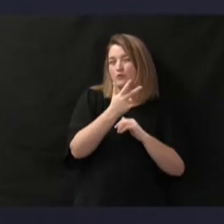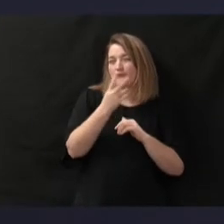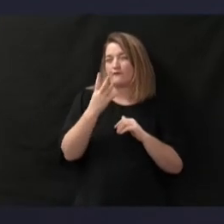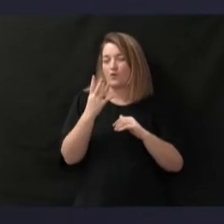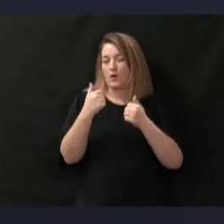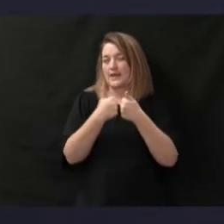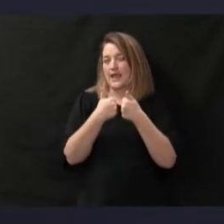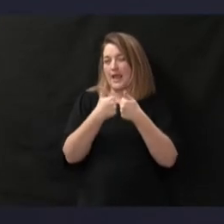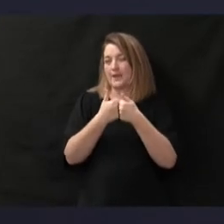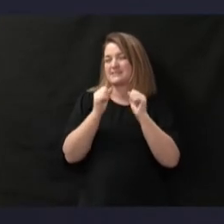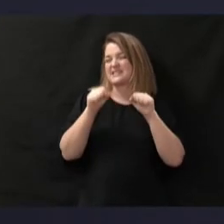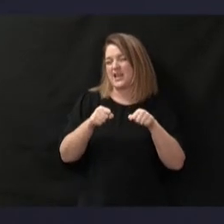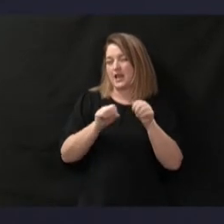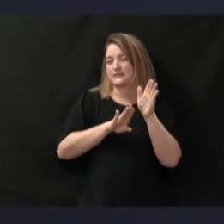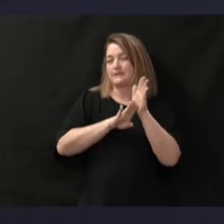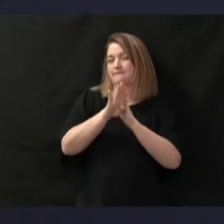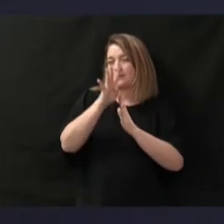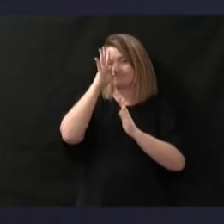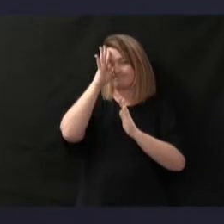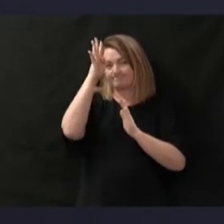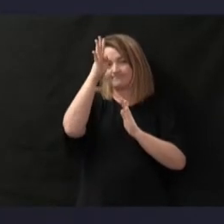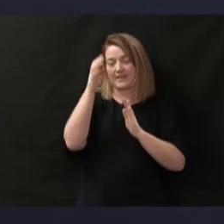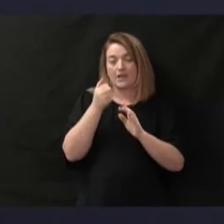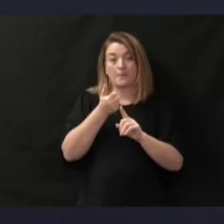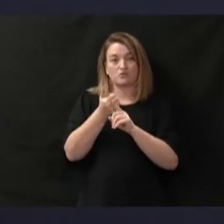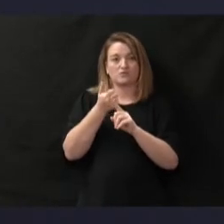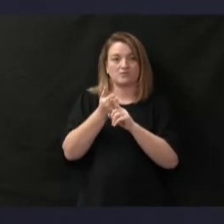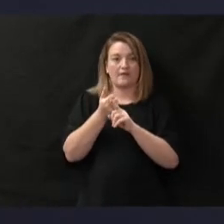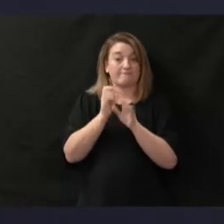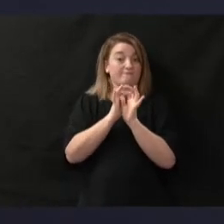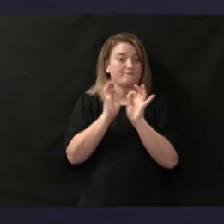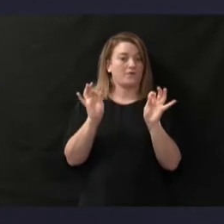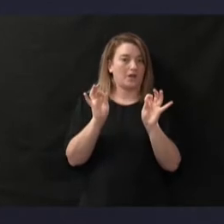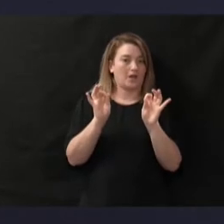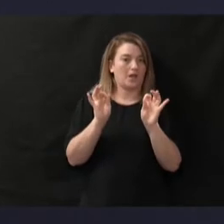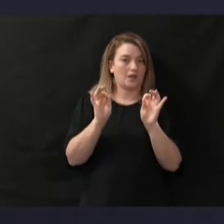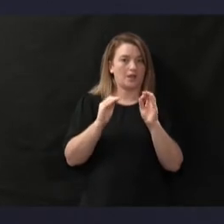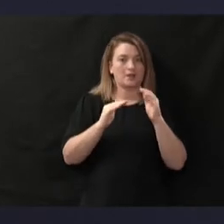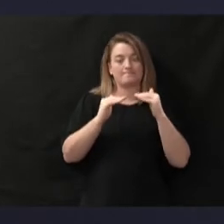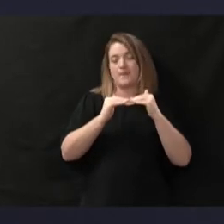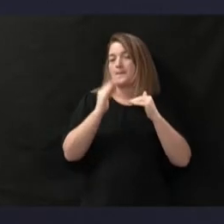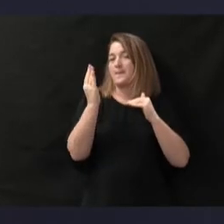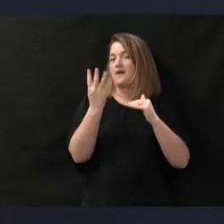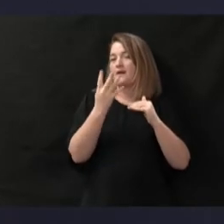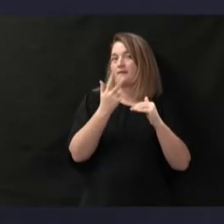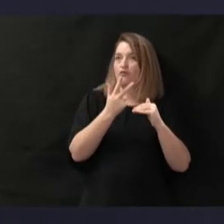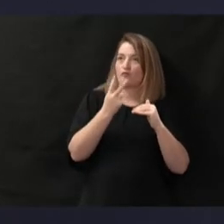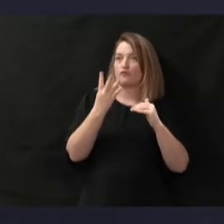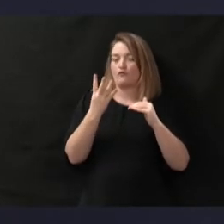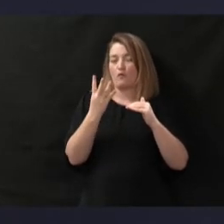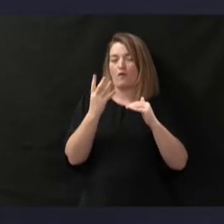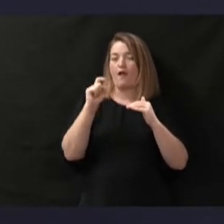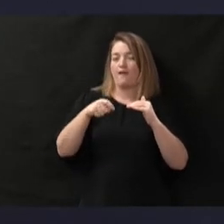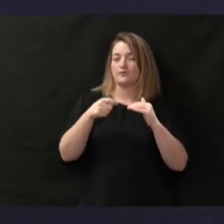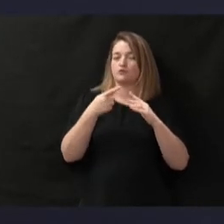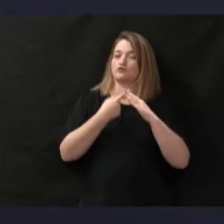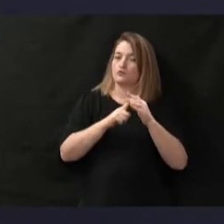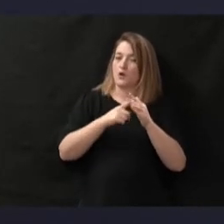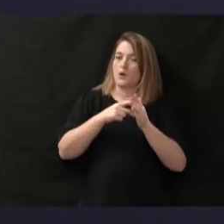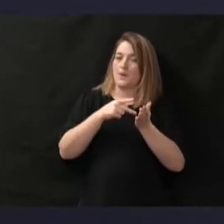and then you have to pay to make your own. But like I said, there's all sorts of people. I mean, everyone that I